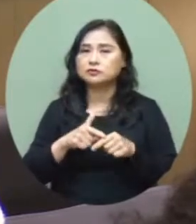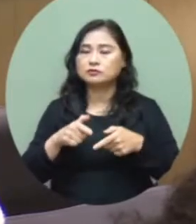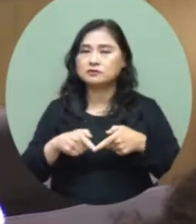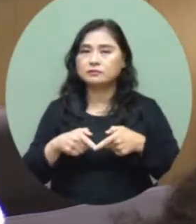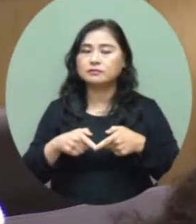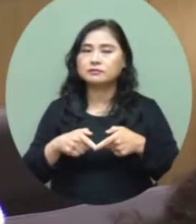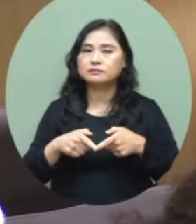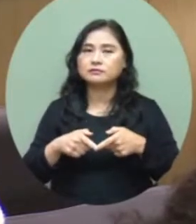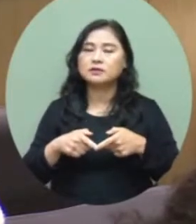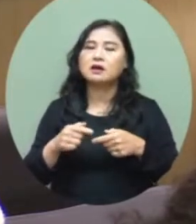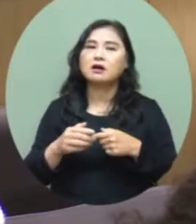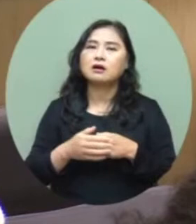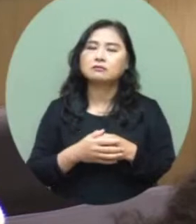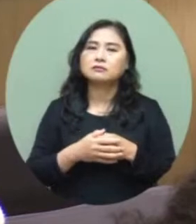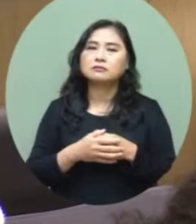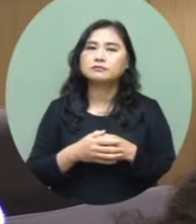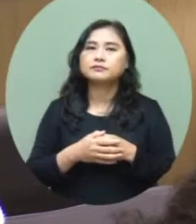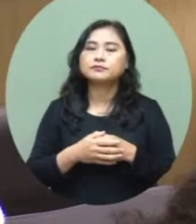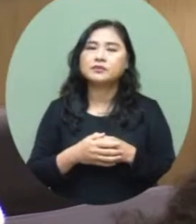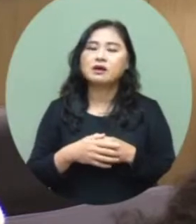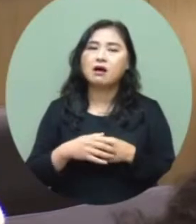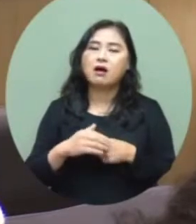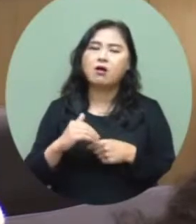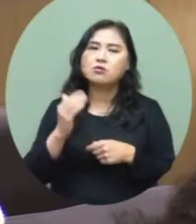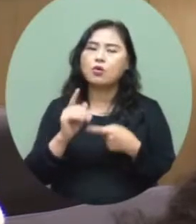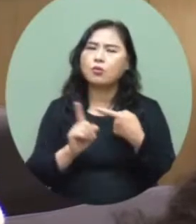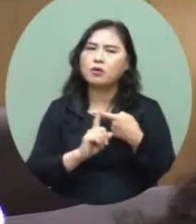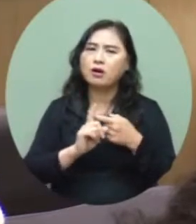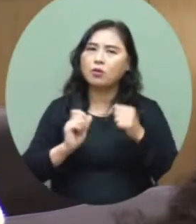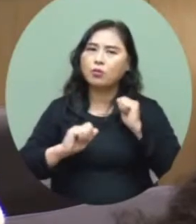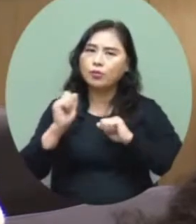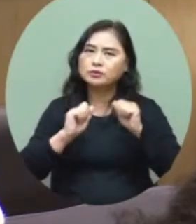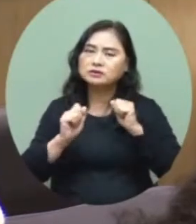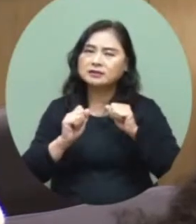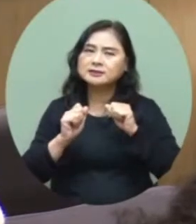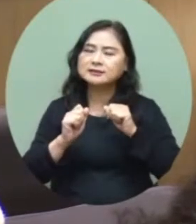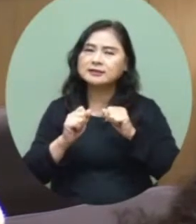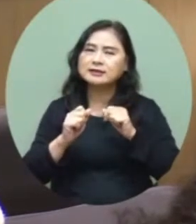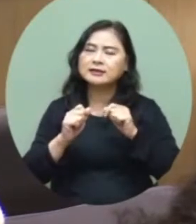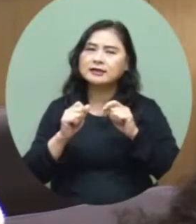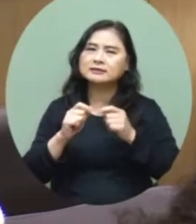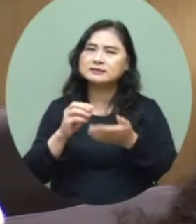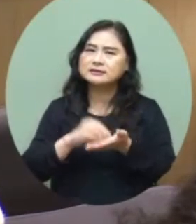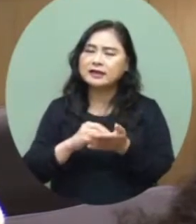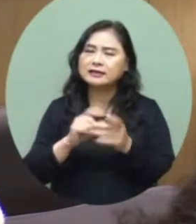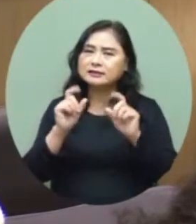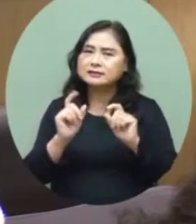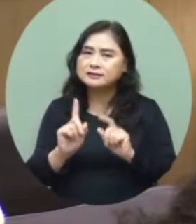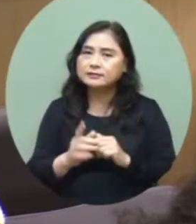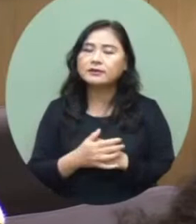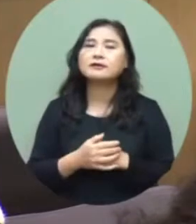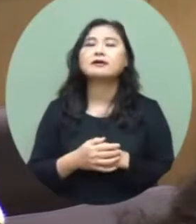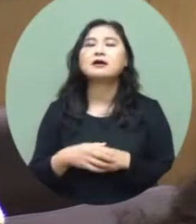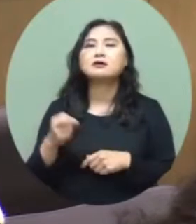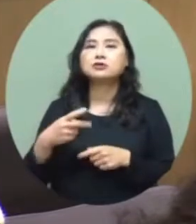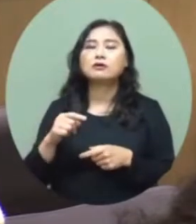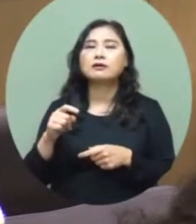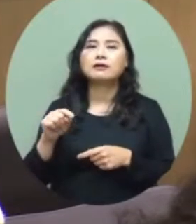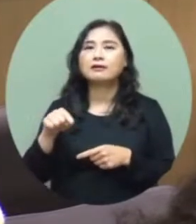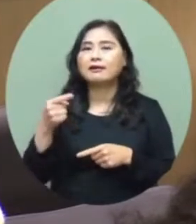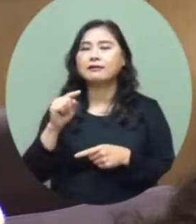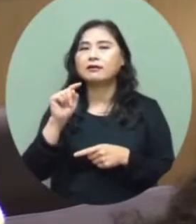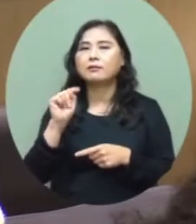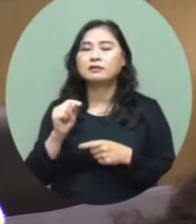high-risk activity might be? And also the second question, there were more PCR test case